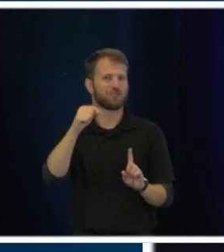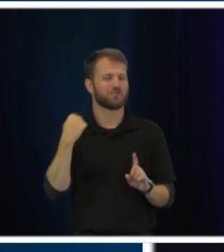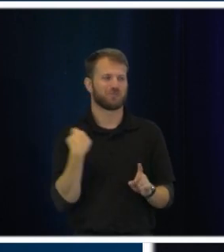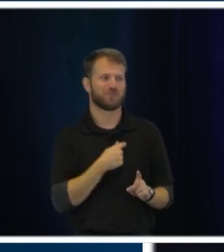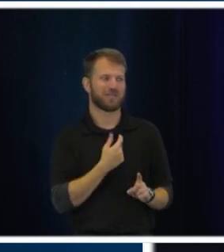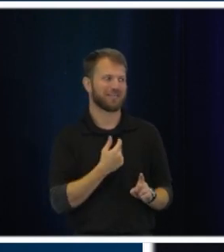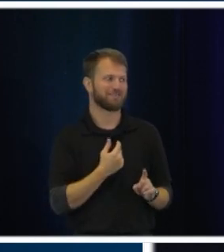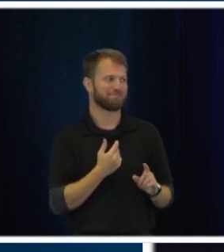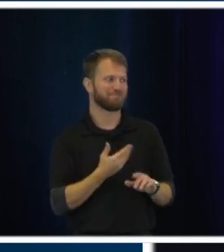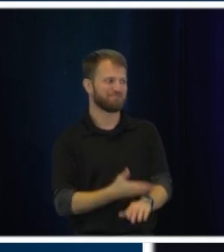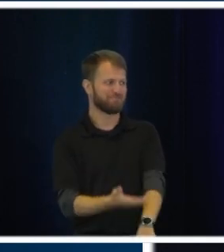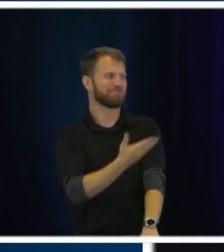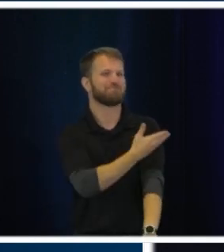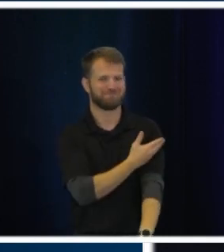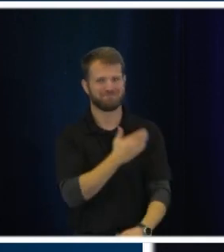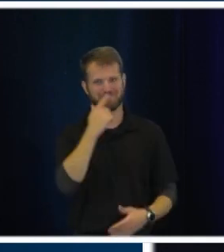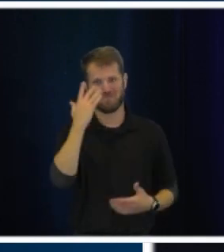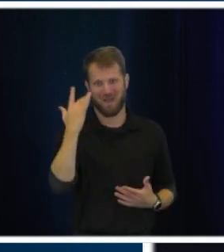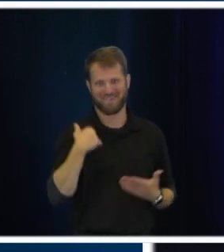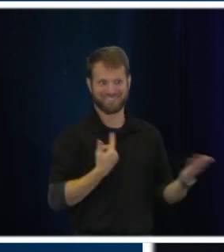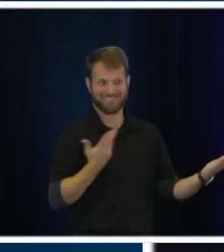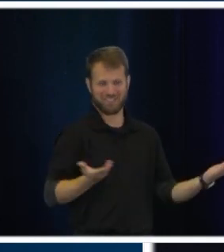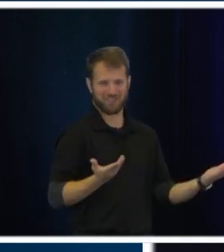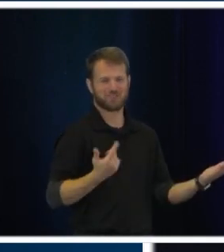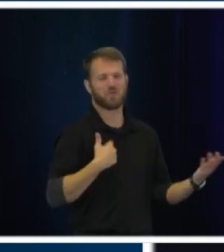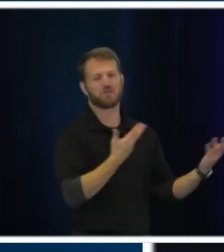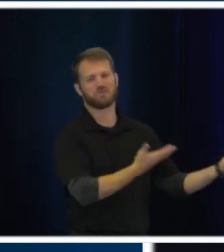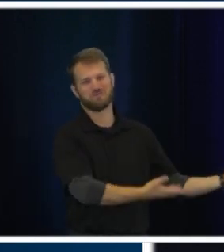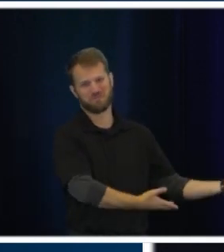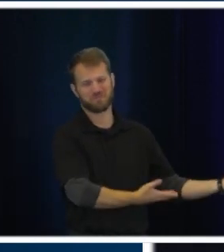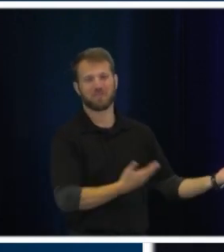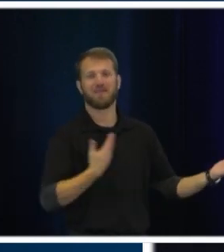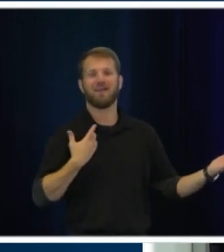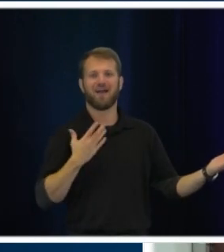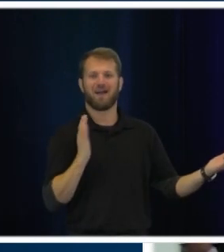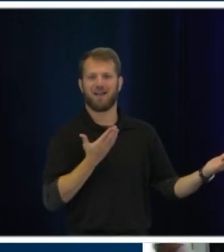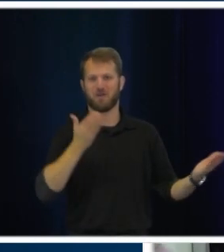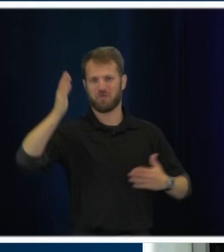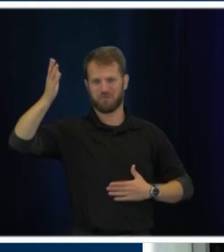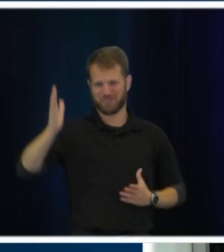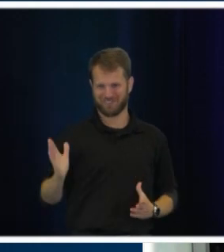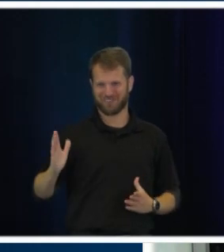to introduce our health commissioner and my friend, Dr. Mysheika Roberts.